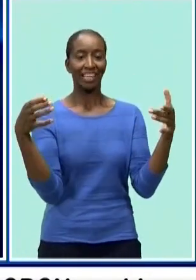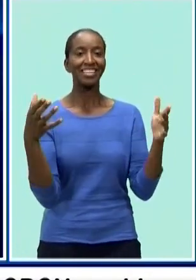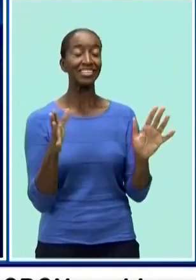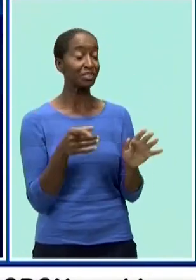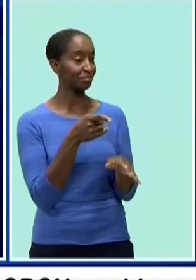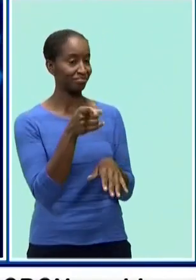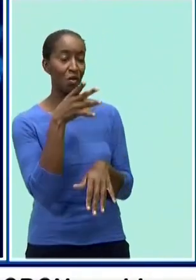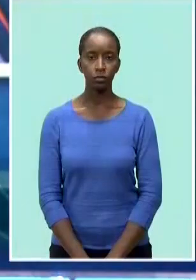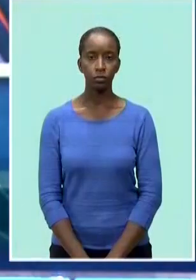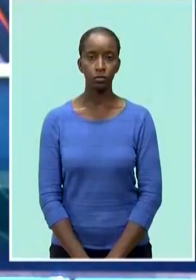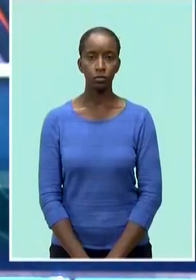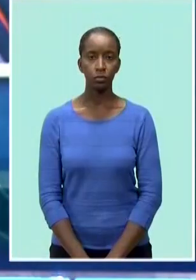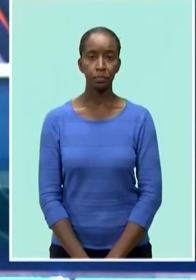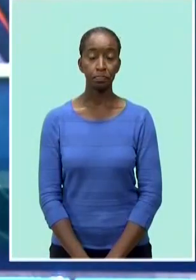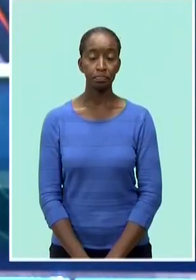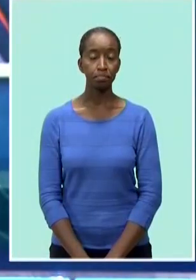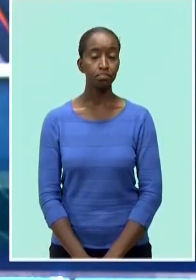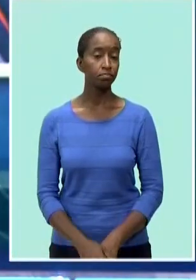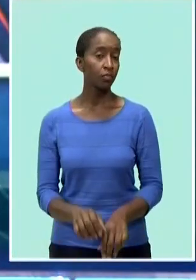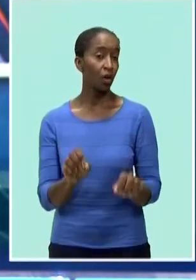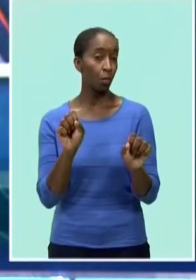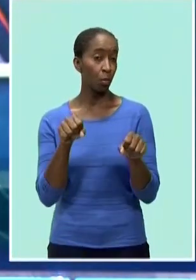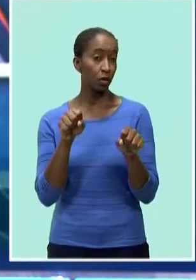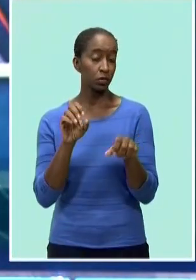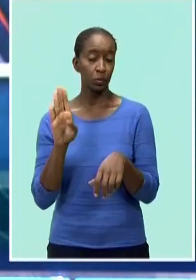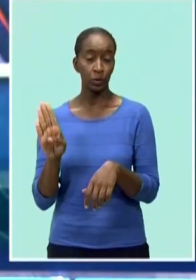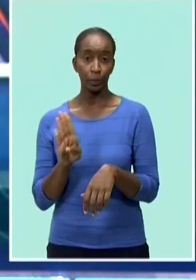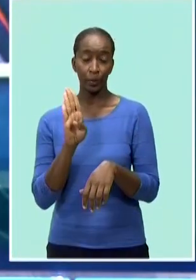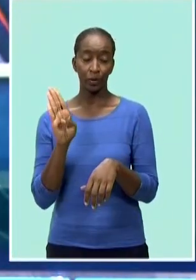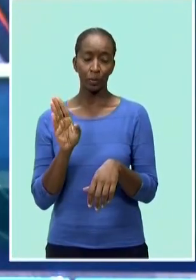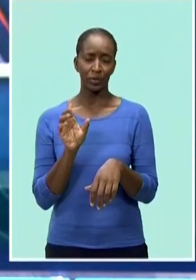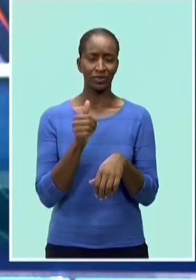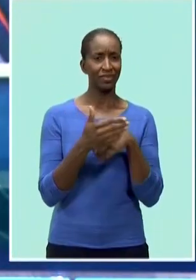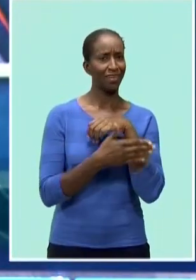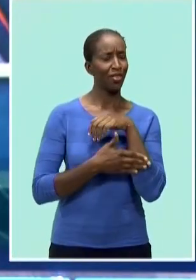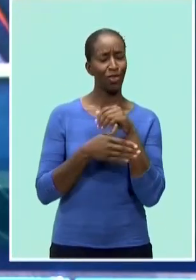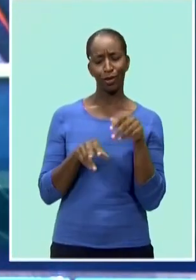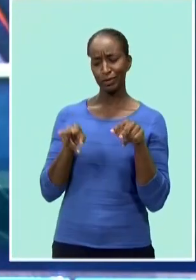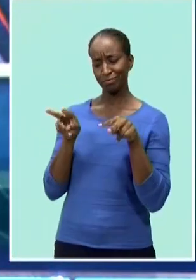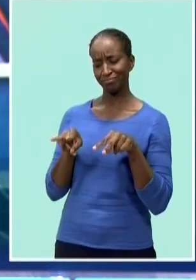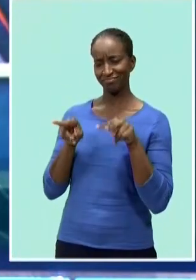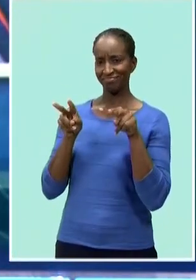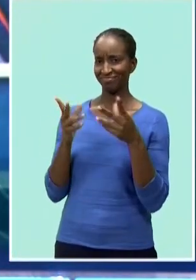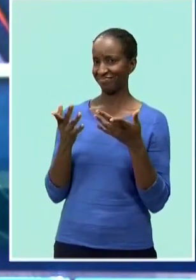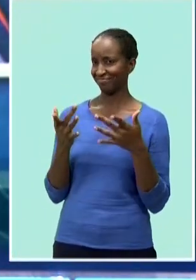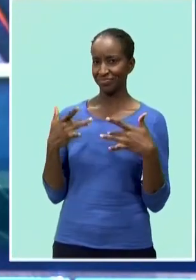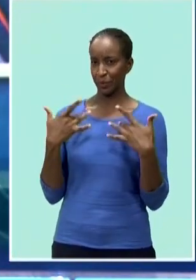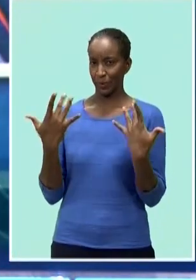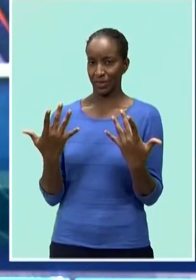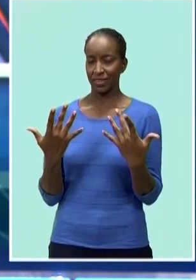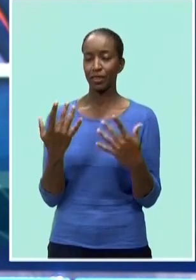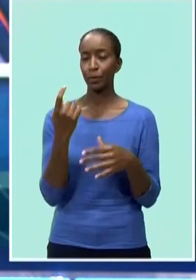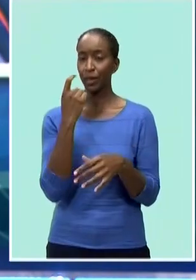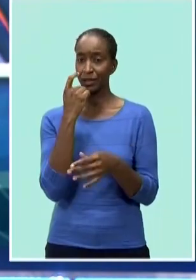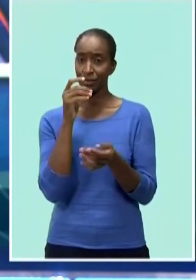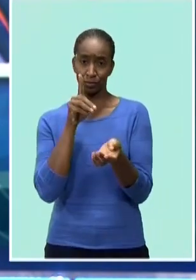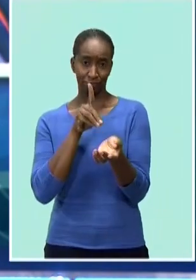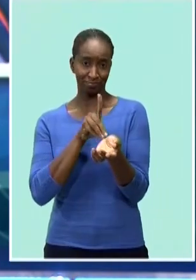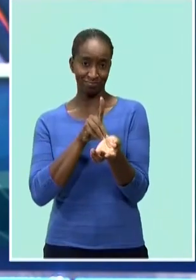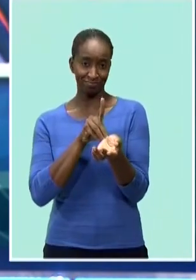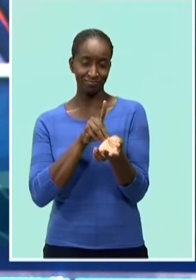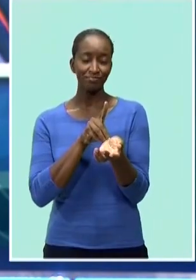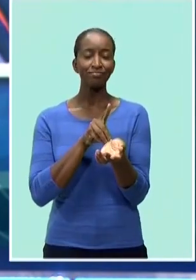to her. Thank you so much, Sharika. Barbados could find itself facing some serious embarrassment in the international dental field